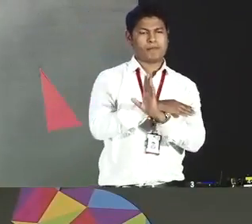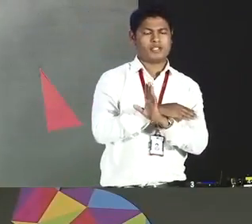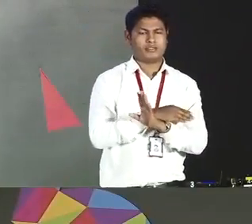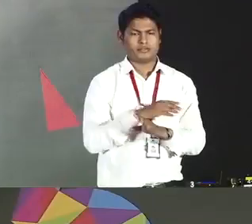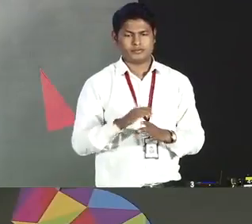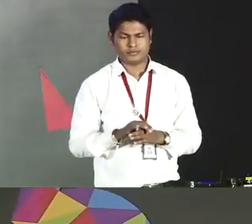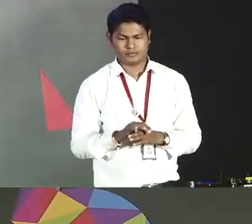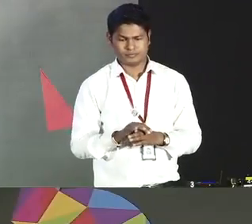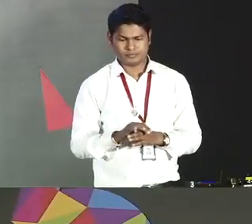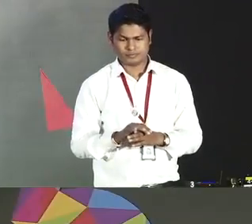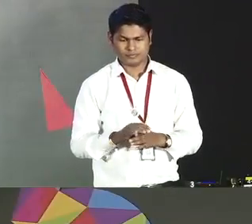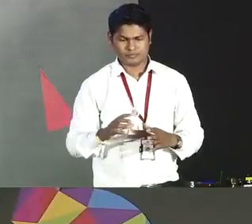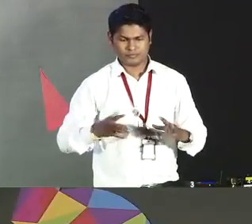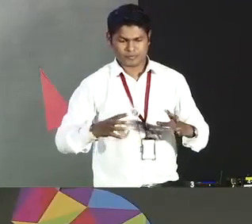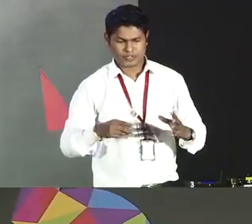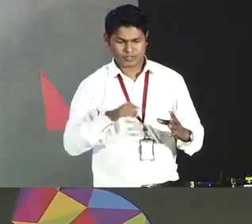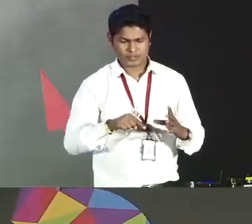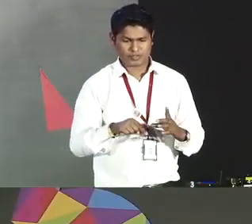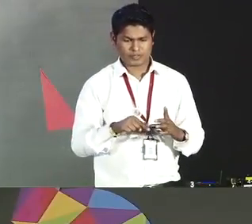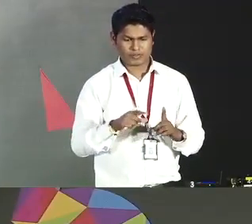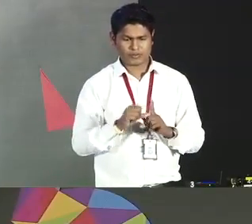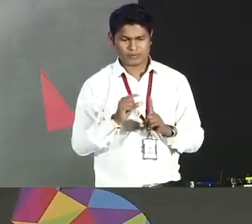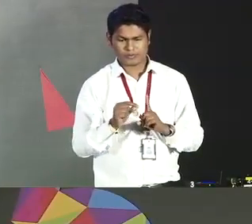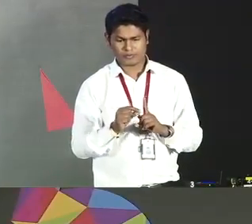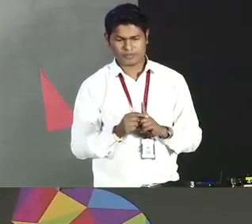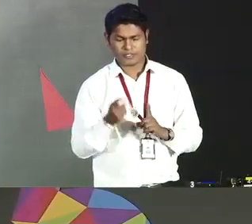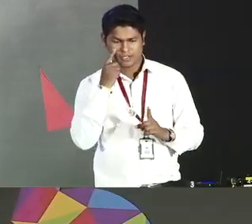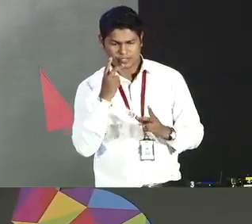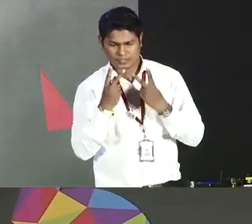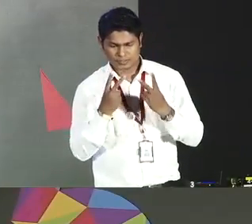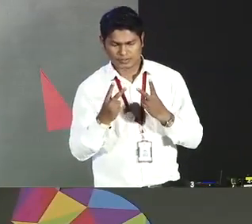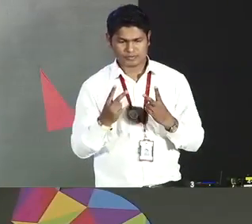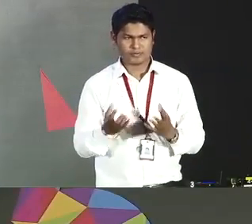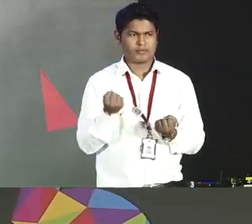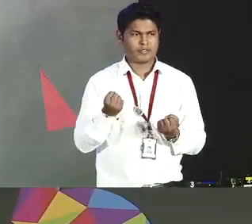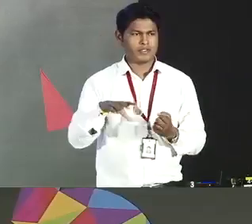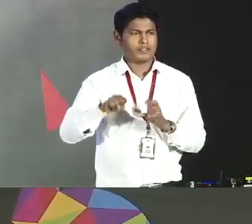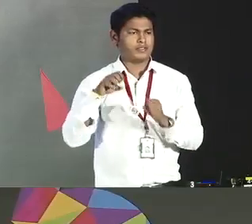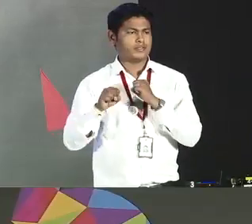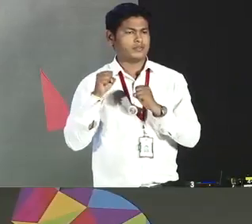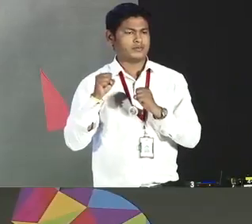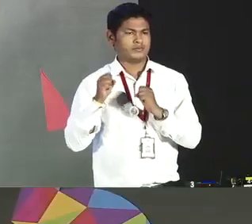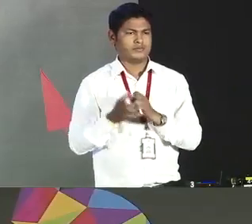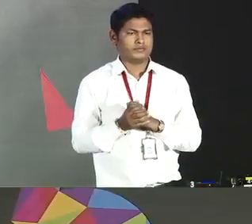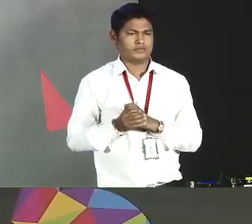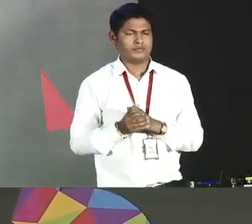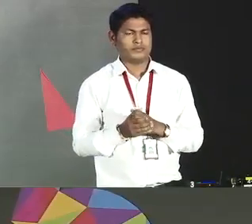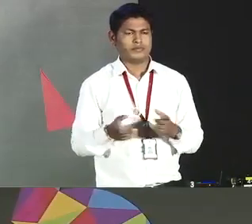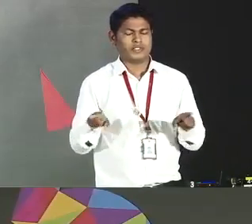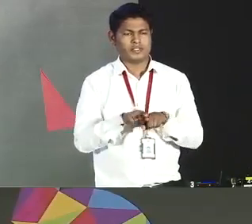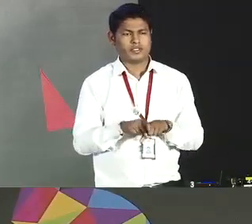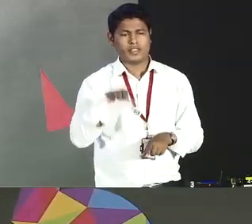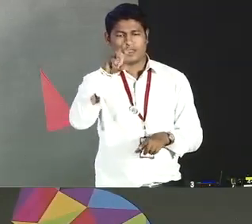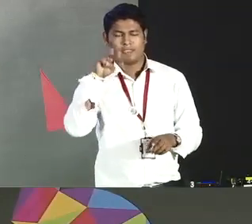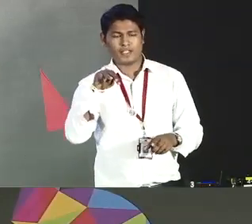right? Machine learning can look at immense amounts of data and can see things that our brains just don't look at very well. It can look across